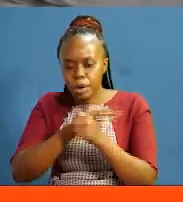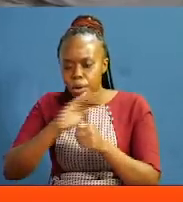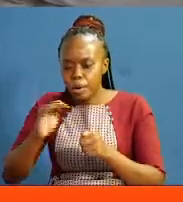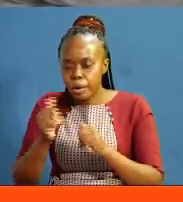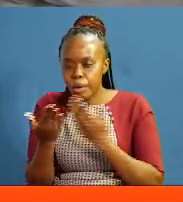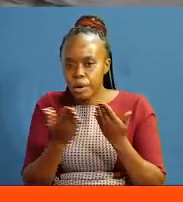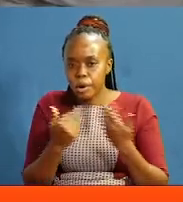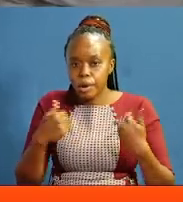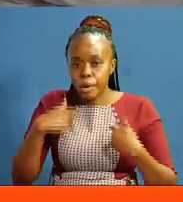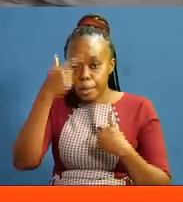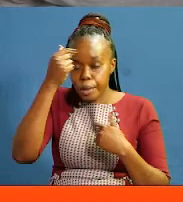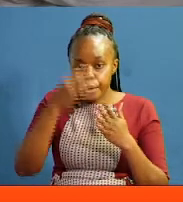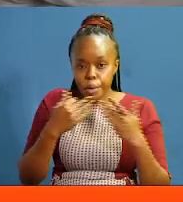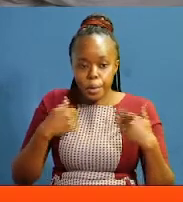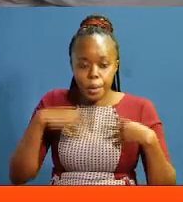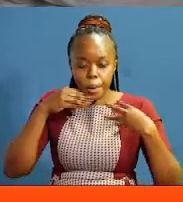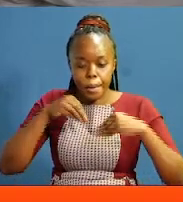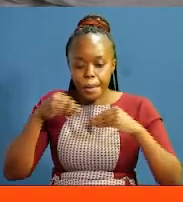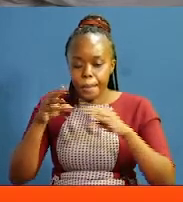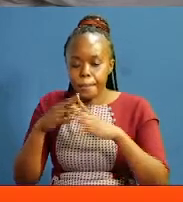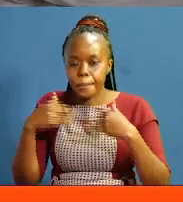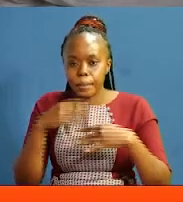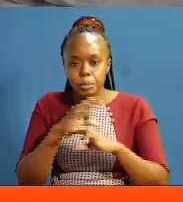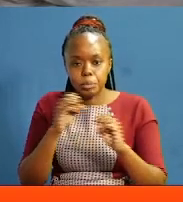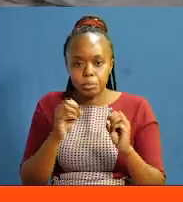County, due to lack of markets.